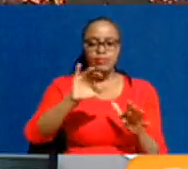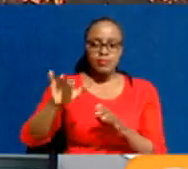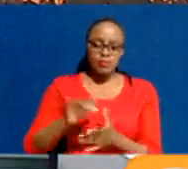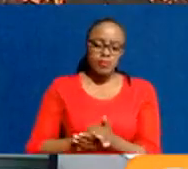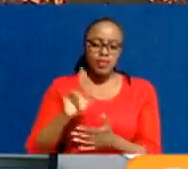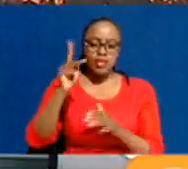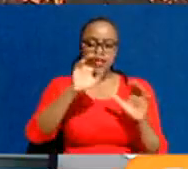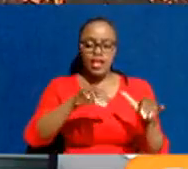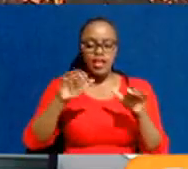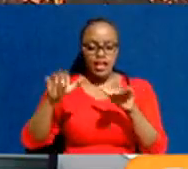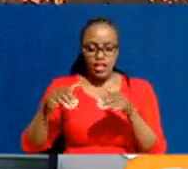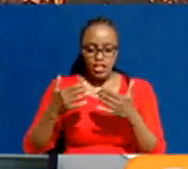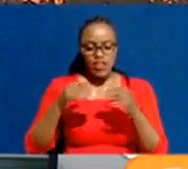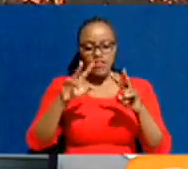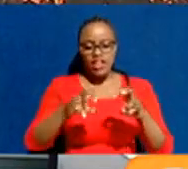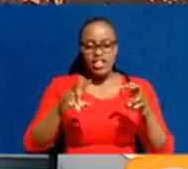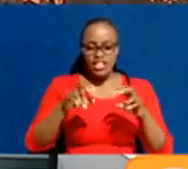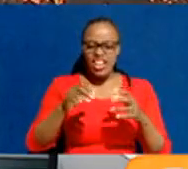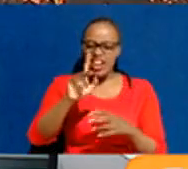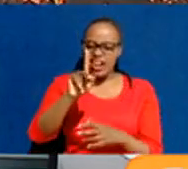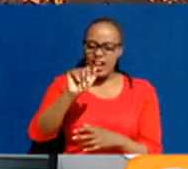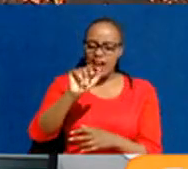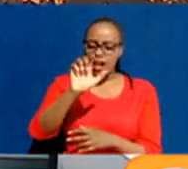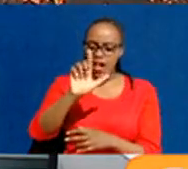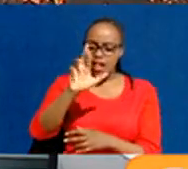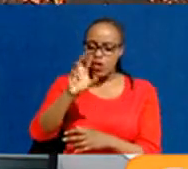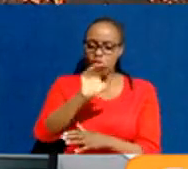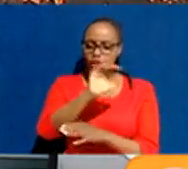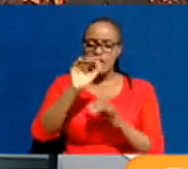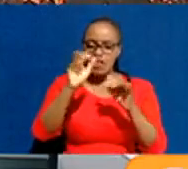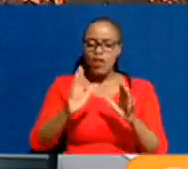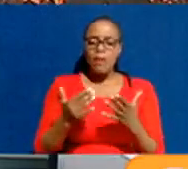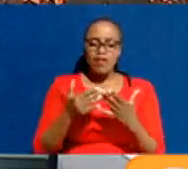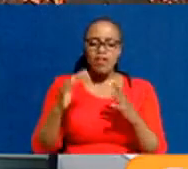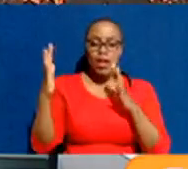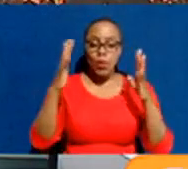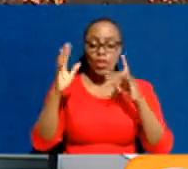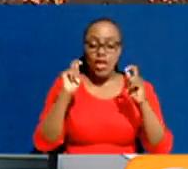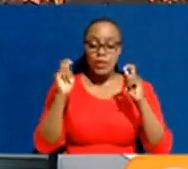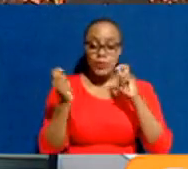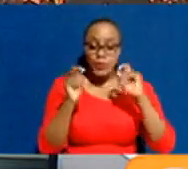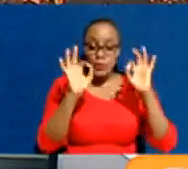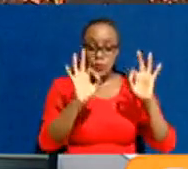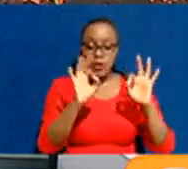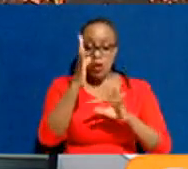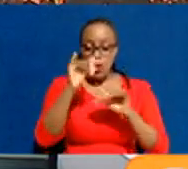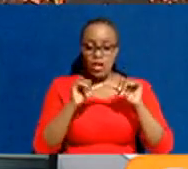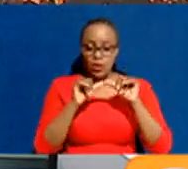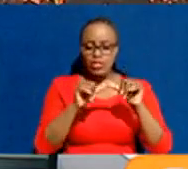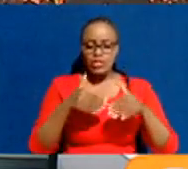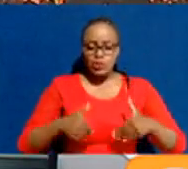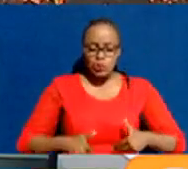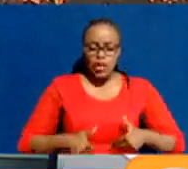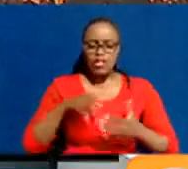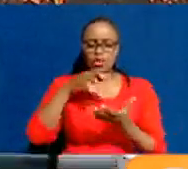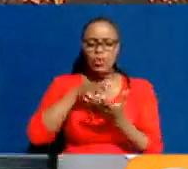The Kenya Agriculture and Livestock Research Organization, that's KALRO, is urging farmers to adopt climate-smart technologies owing to persistent drought